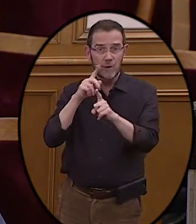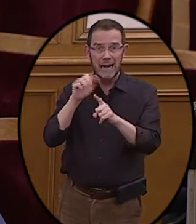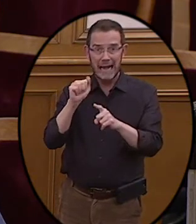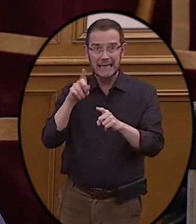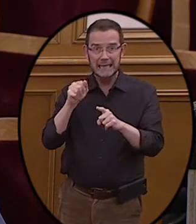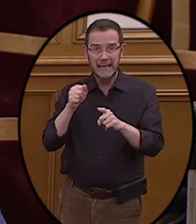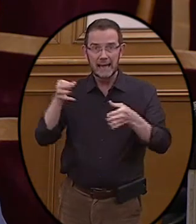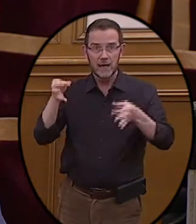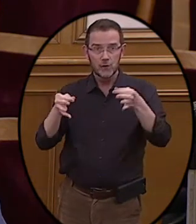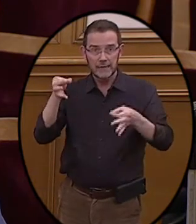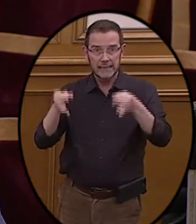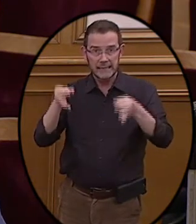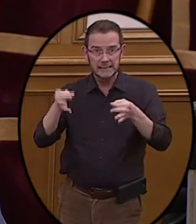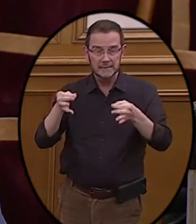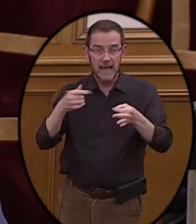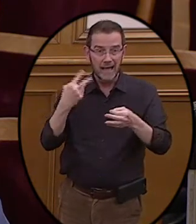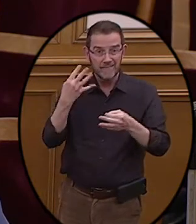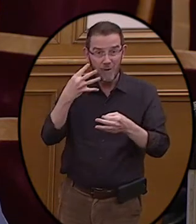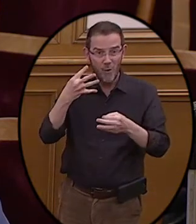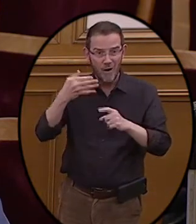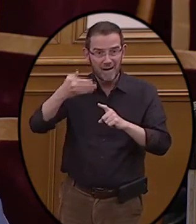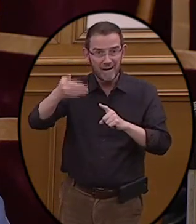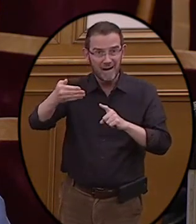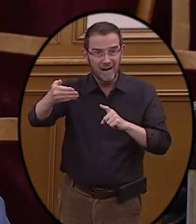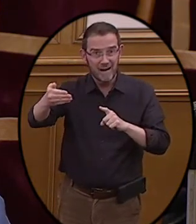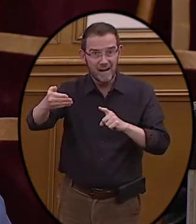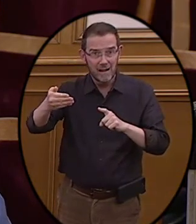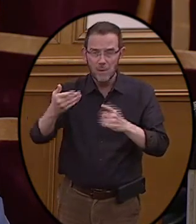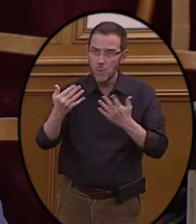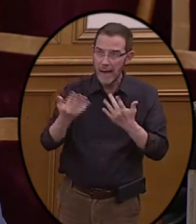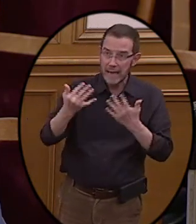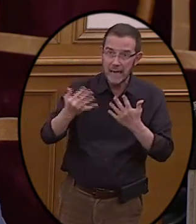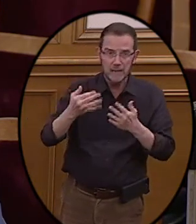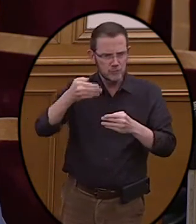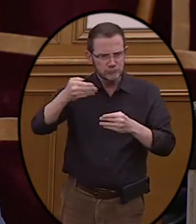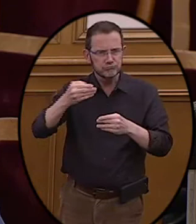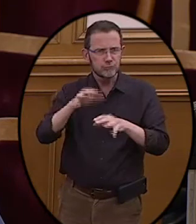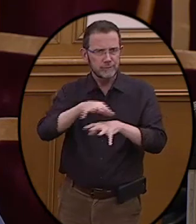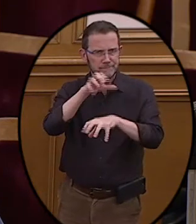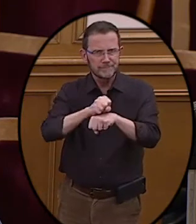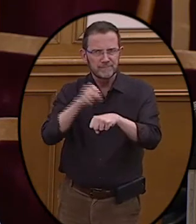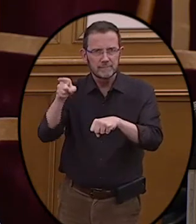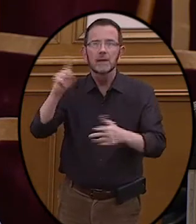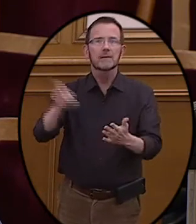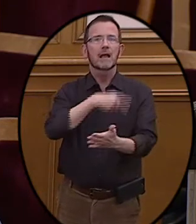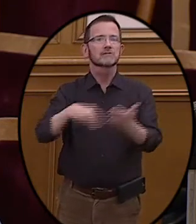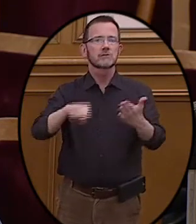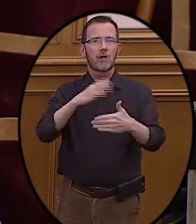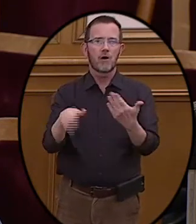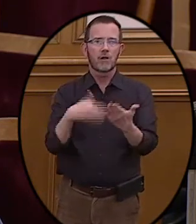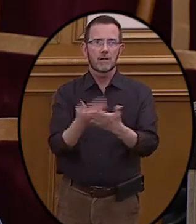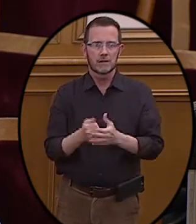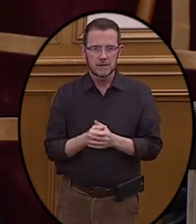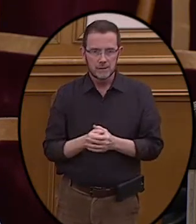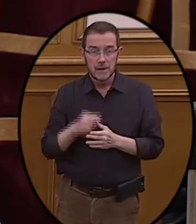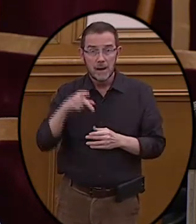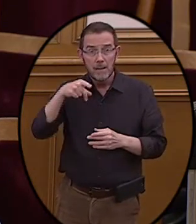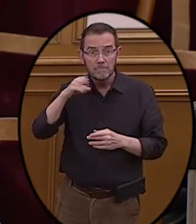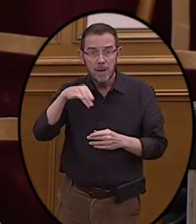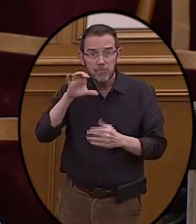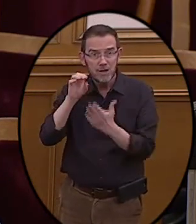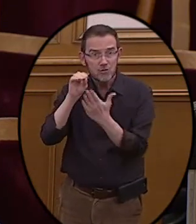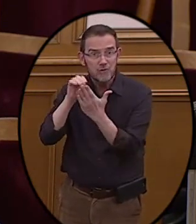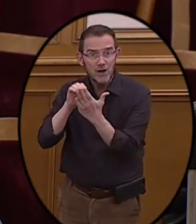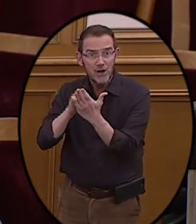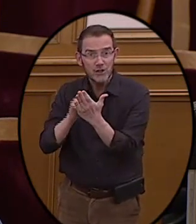awaiting response for reasonable disability accommodations, outright canceled them with no notice. They are now deleting public records in